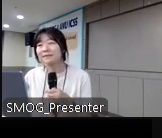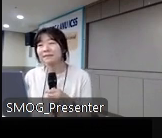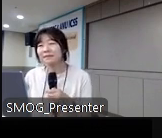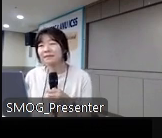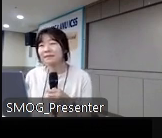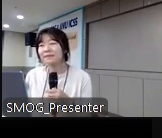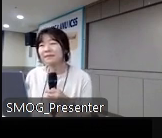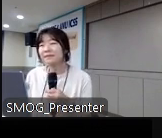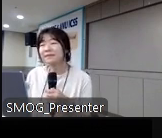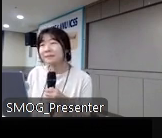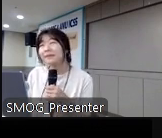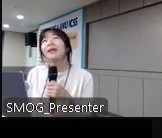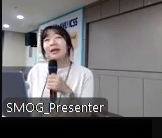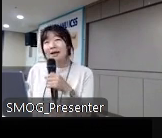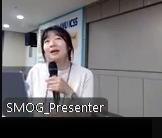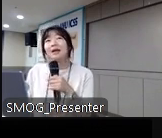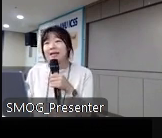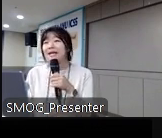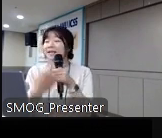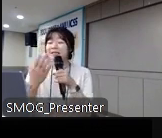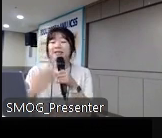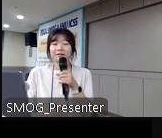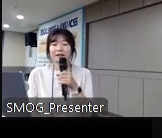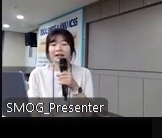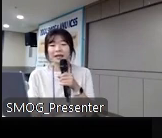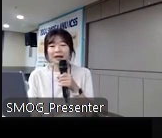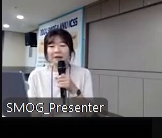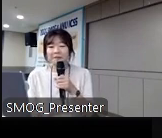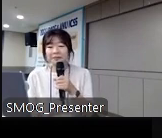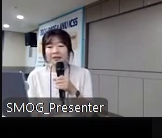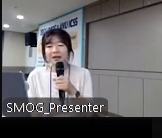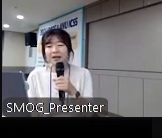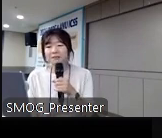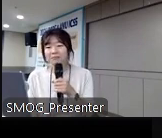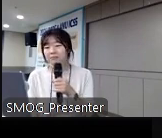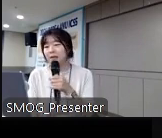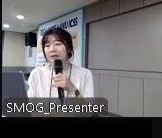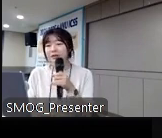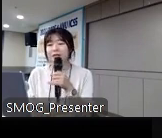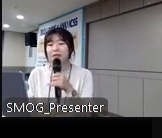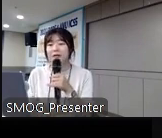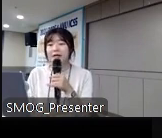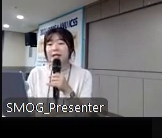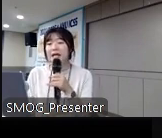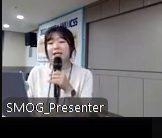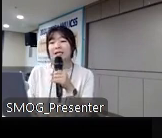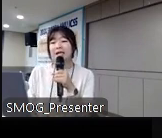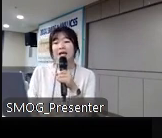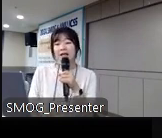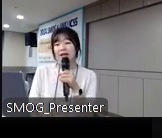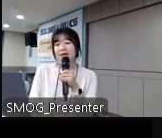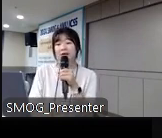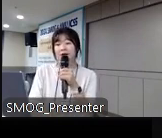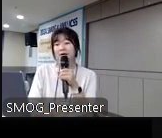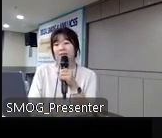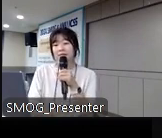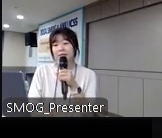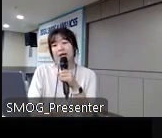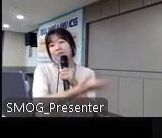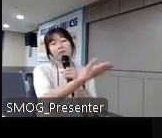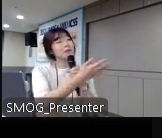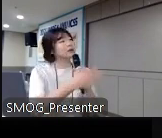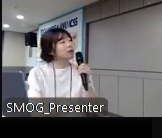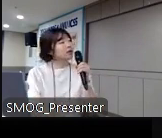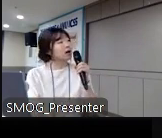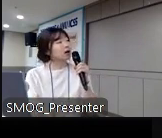if there really was a strong force in that direction. Yes, that's definitely a direction we could take and say that if there